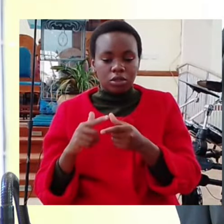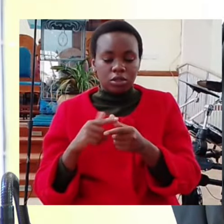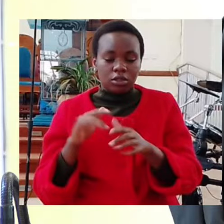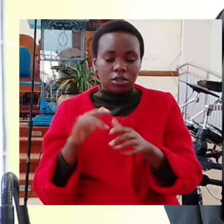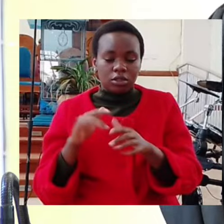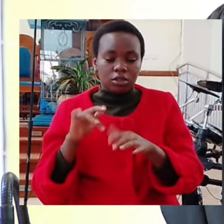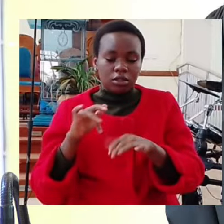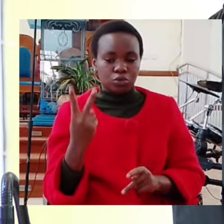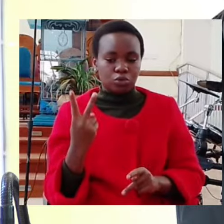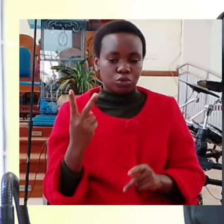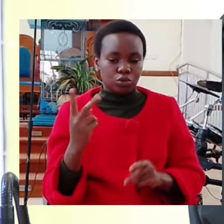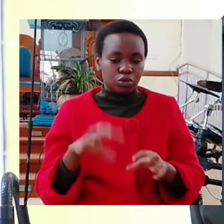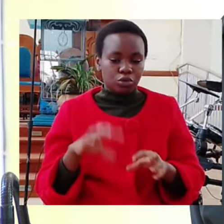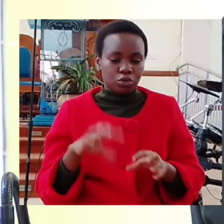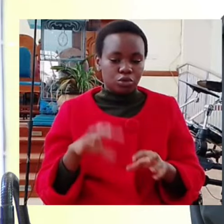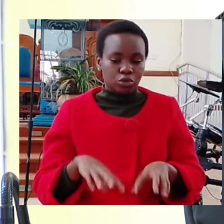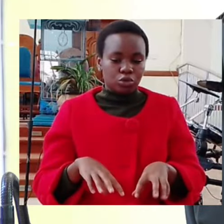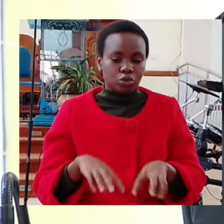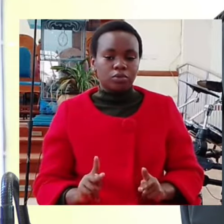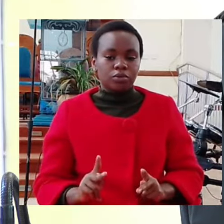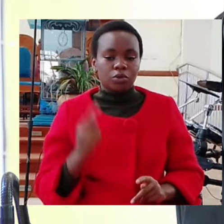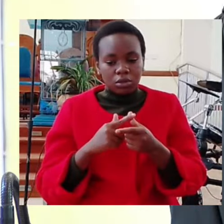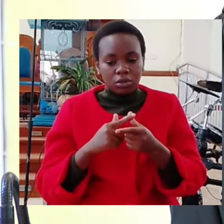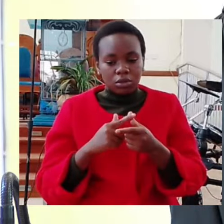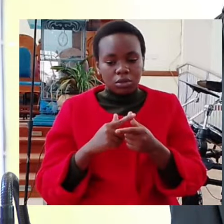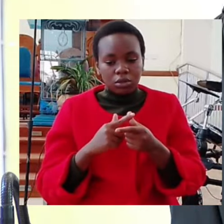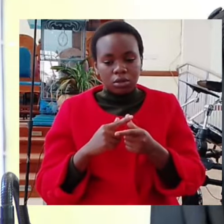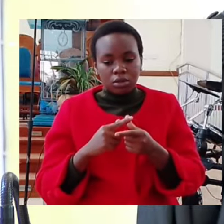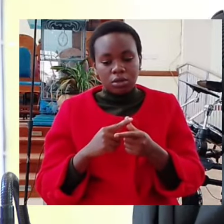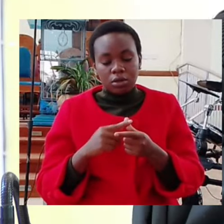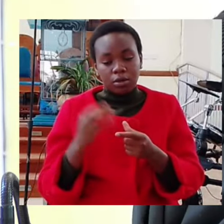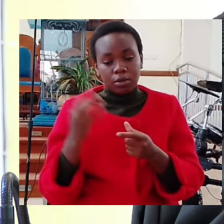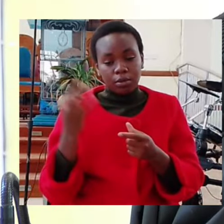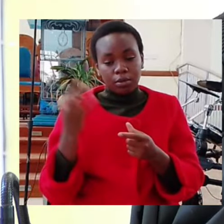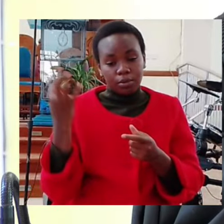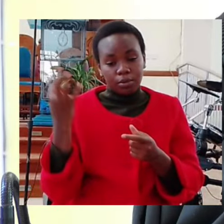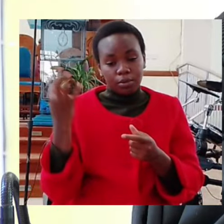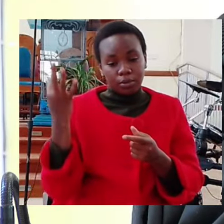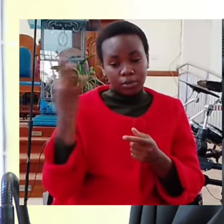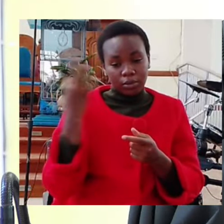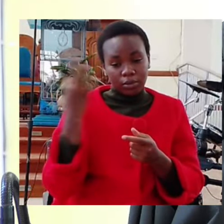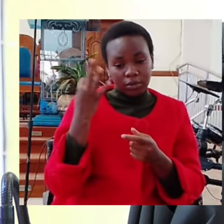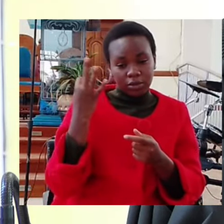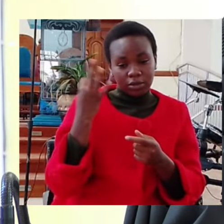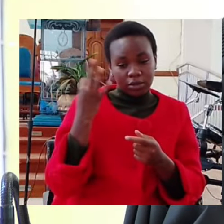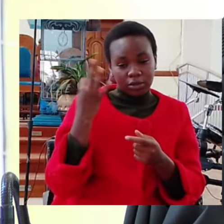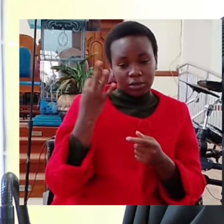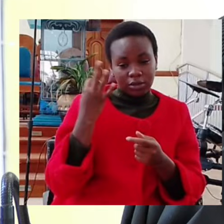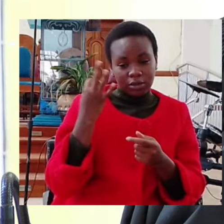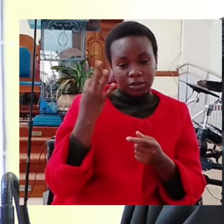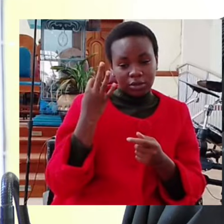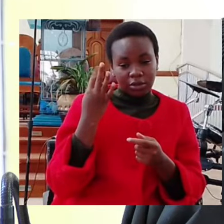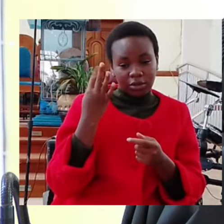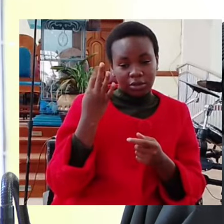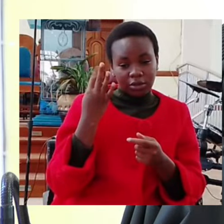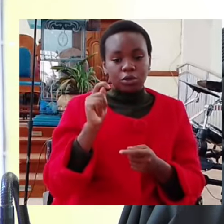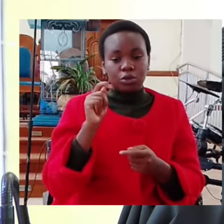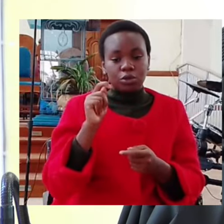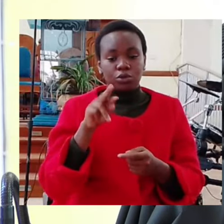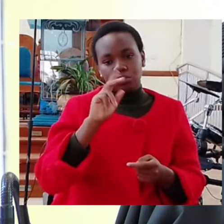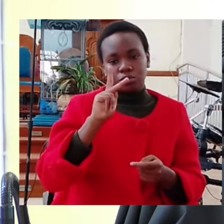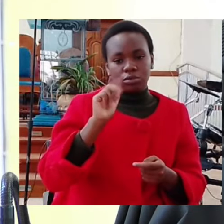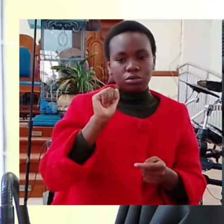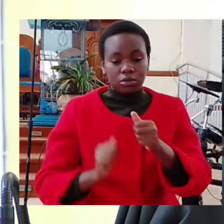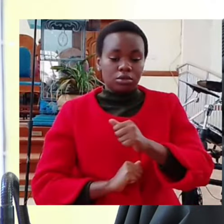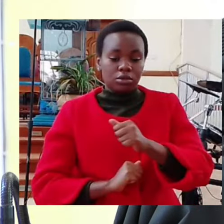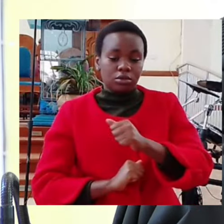mwego kutugere ukumo omothe. Muhujia watu lukana. Muhujia wa na kurea koge. Are support agone